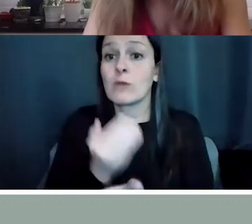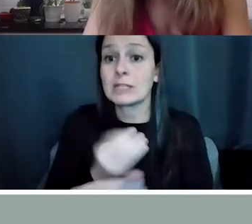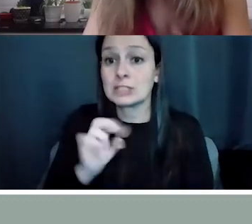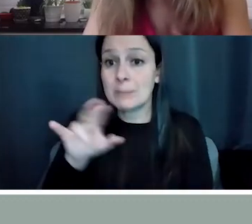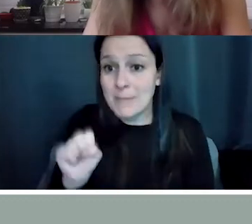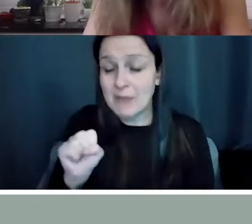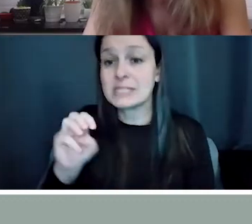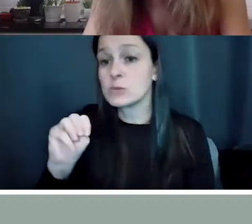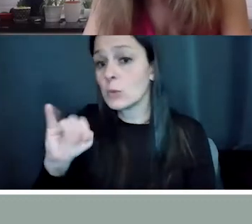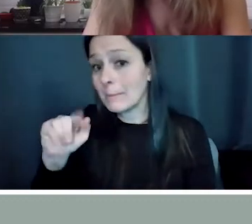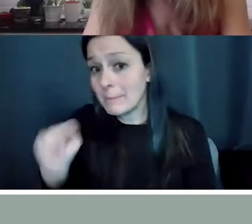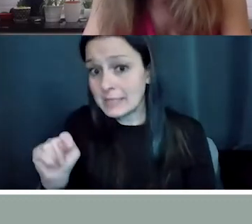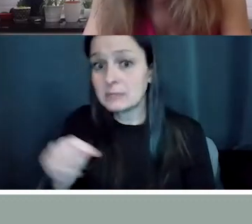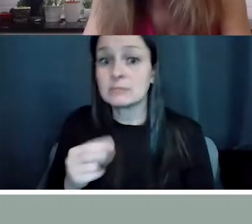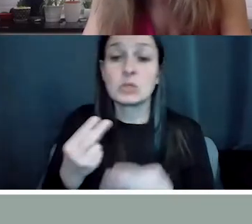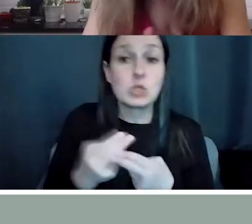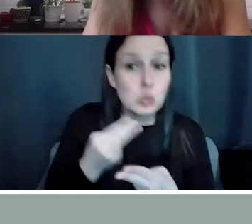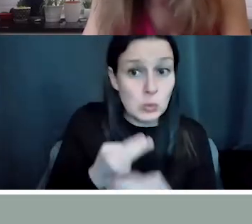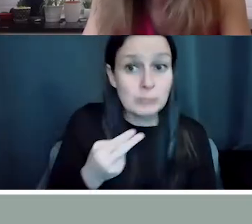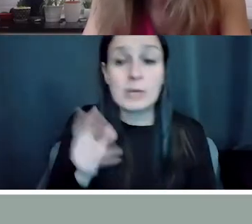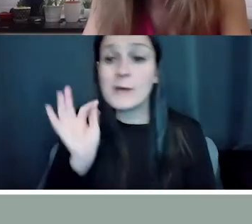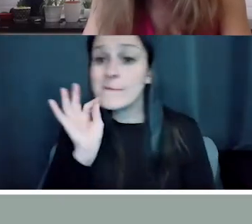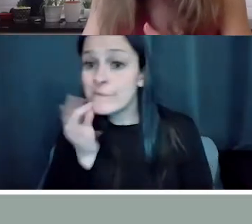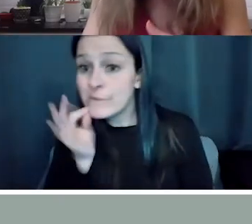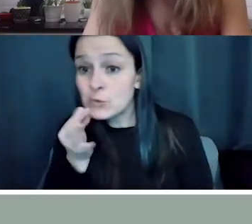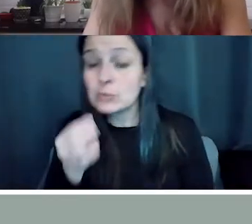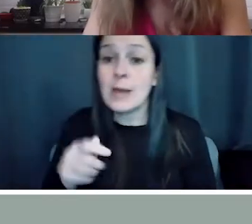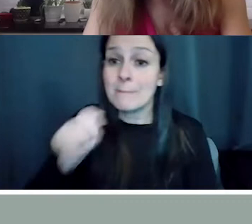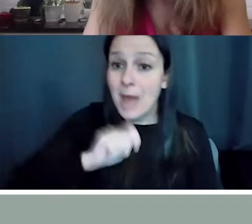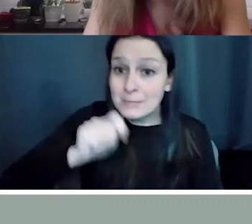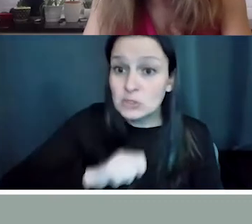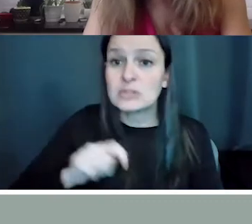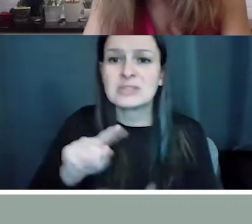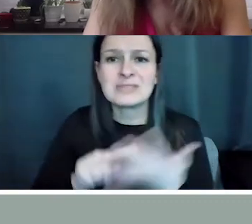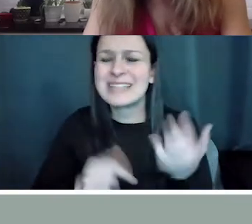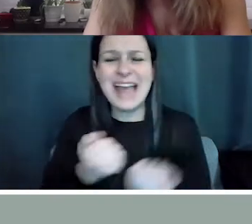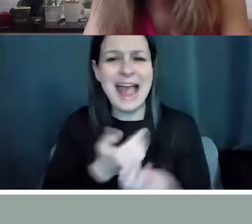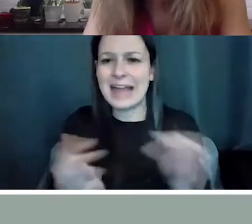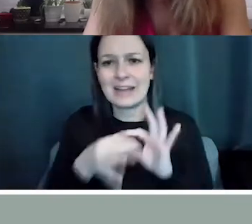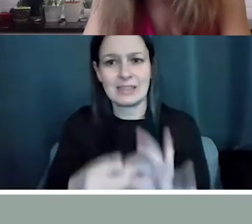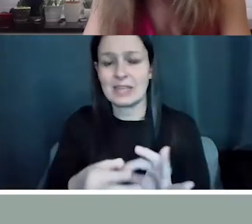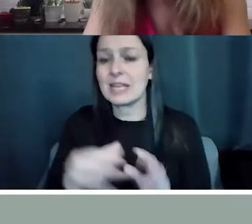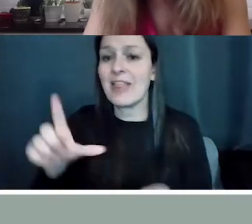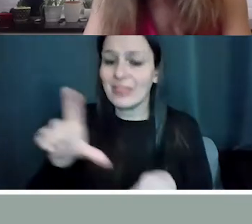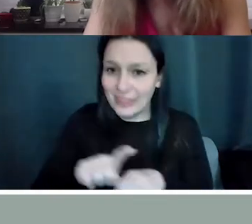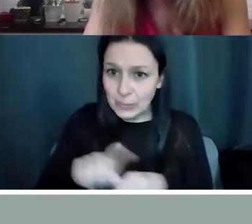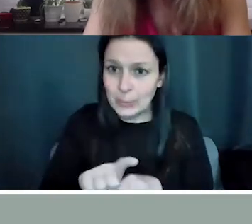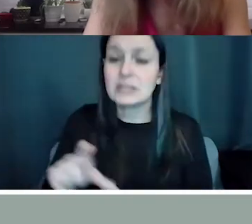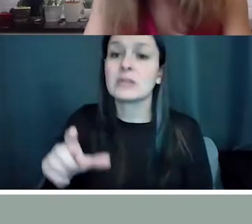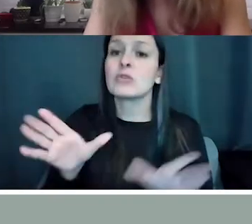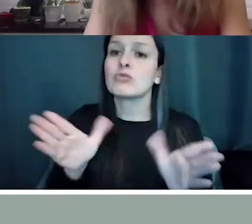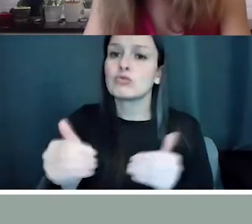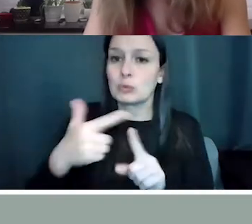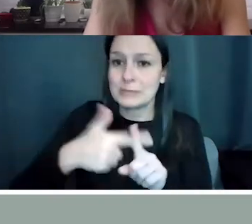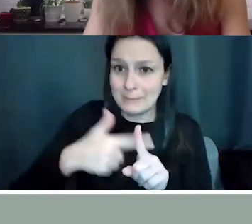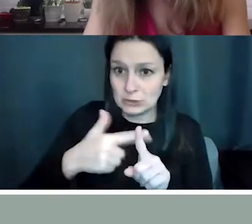mint, soup, fruits, popsicles, anything liquid at room temperature counts towards your hydration